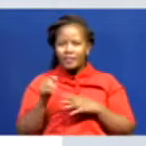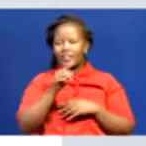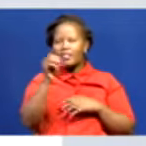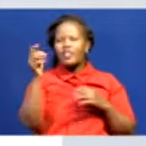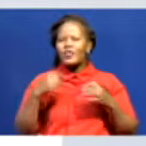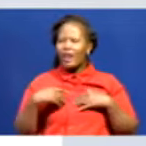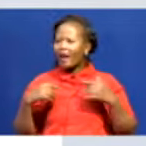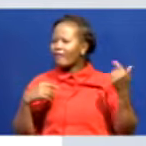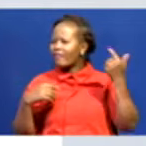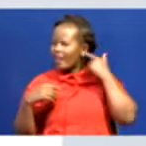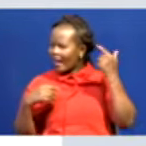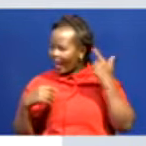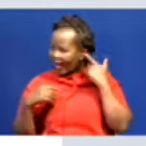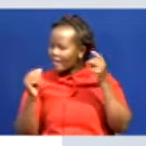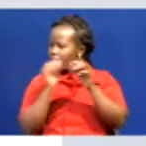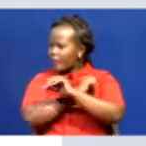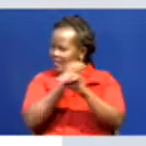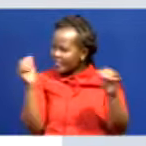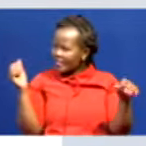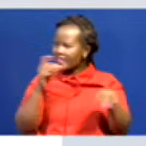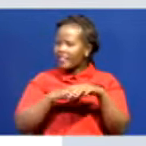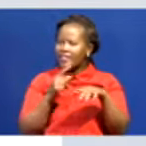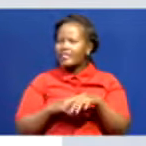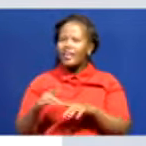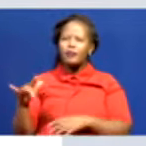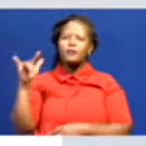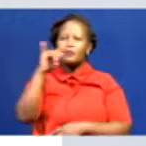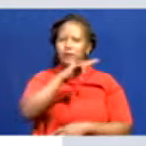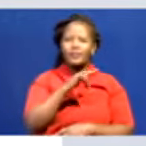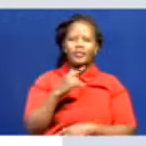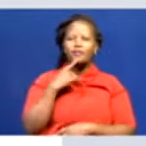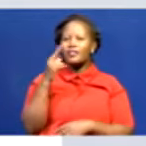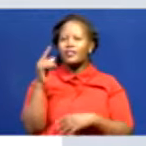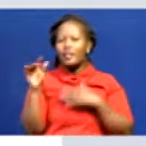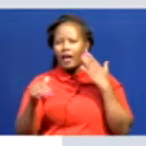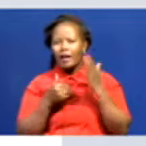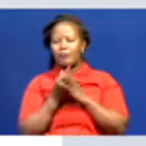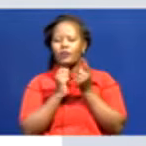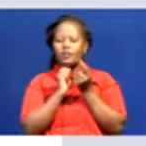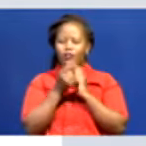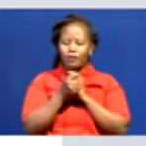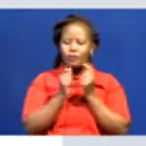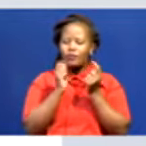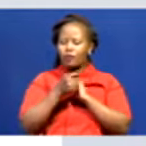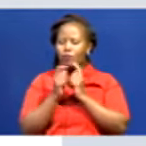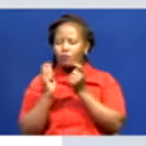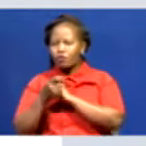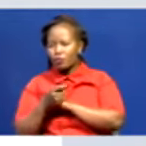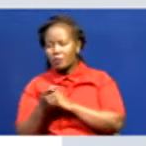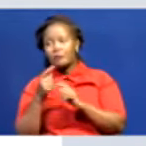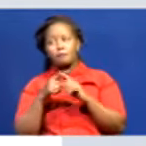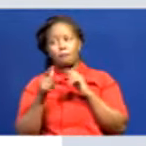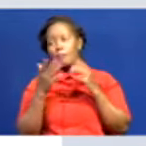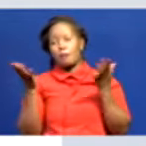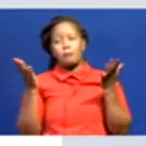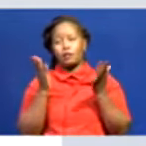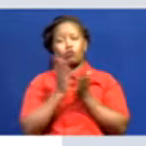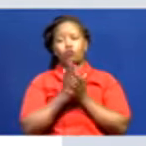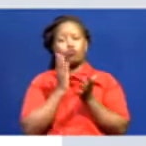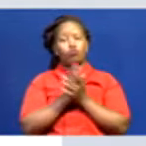katika ziara zake za nje, and what he has been saying and the reforms that he has been pushing. But of course, this is even